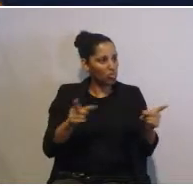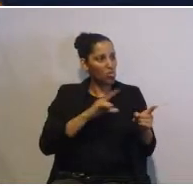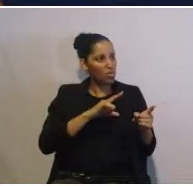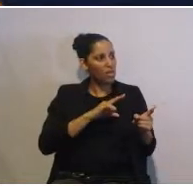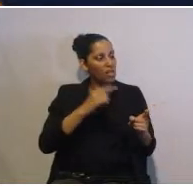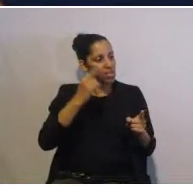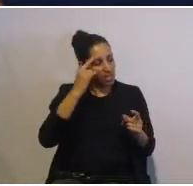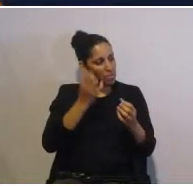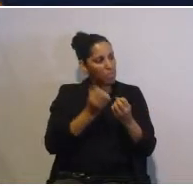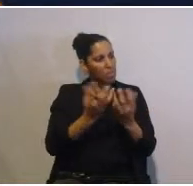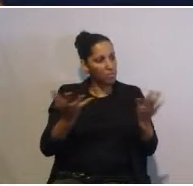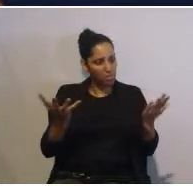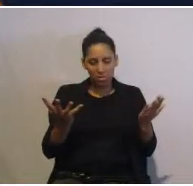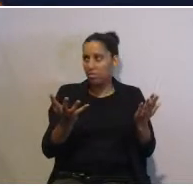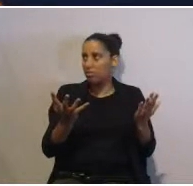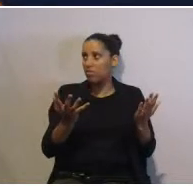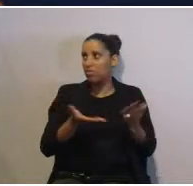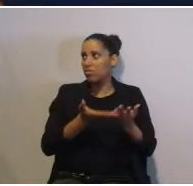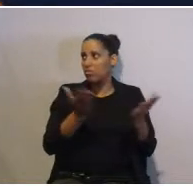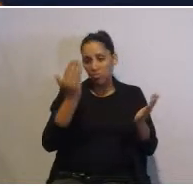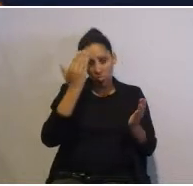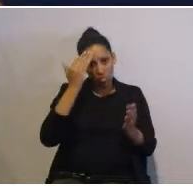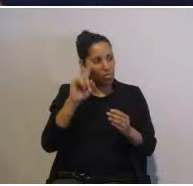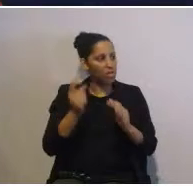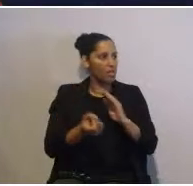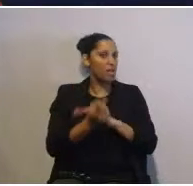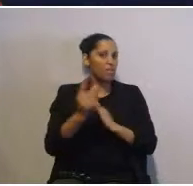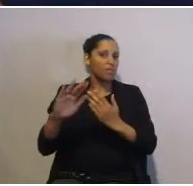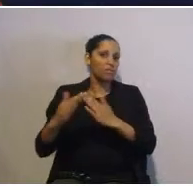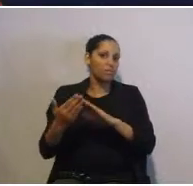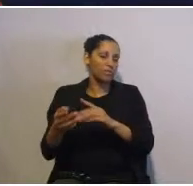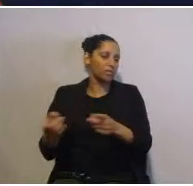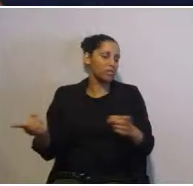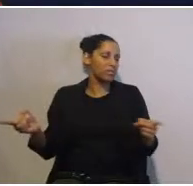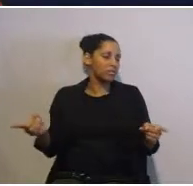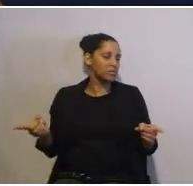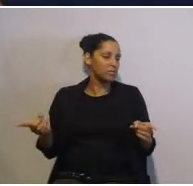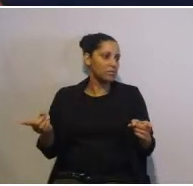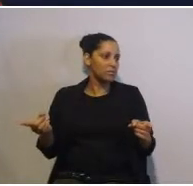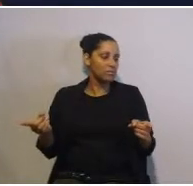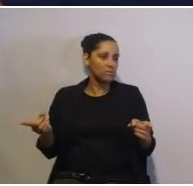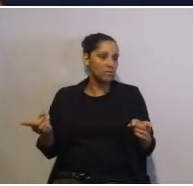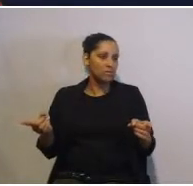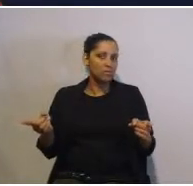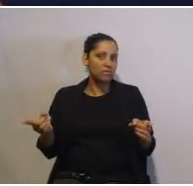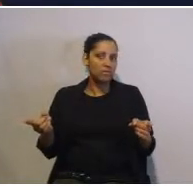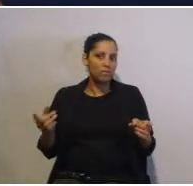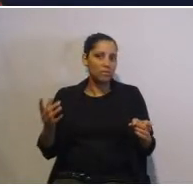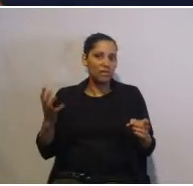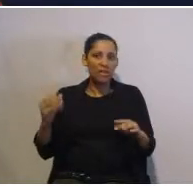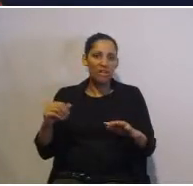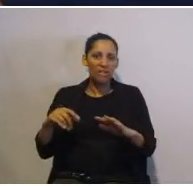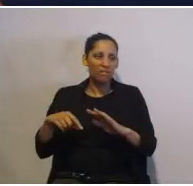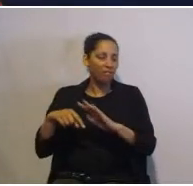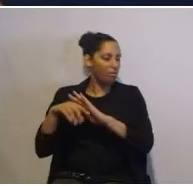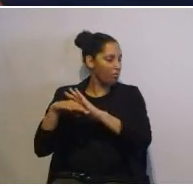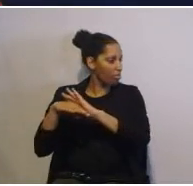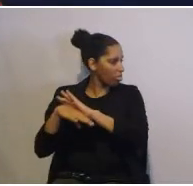you know what's happening in the communities. The down spiraling